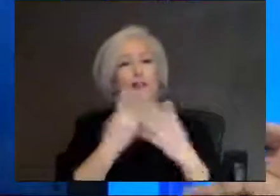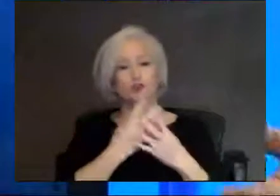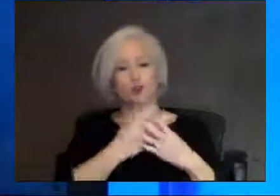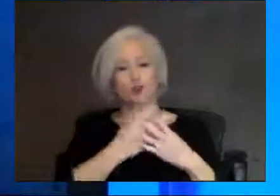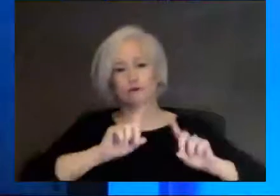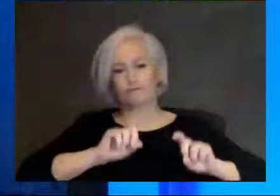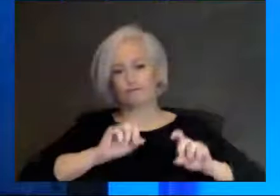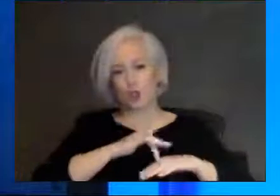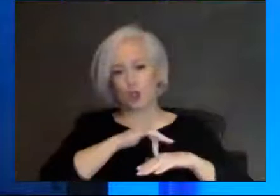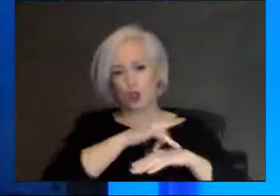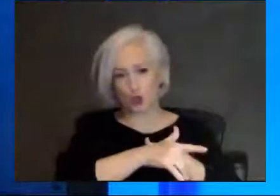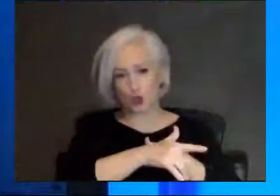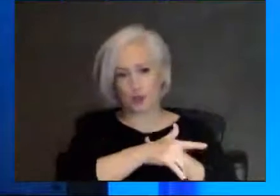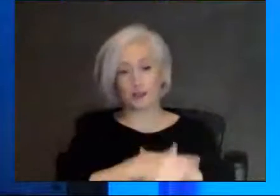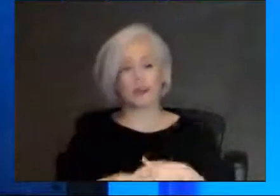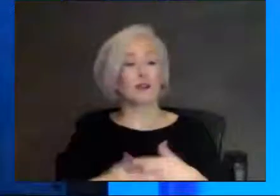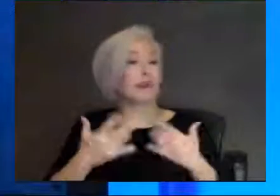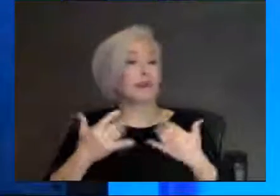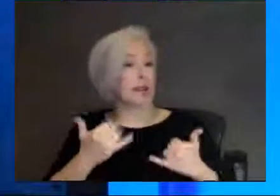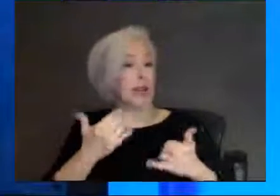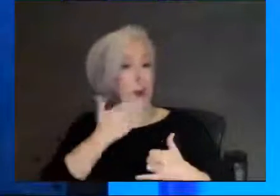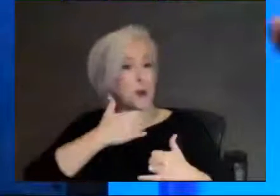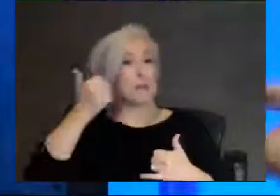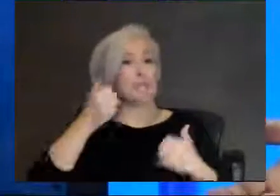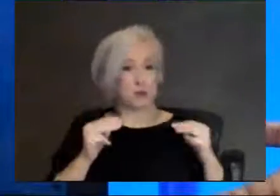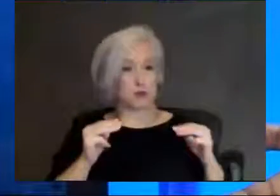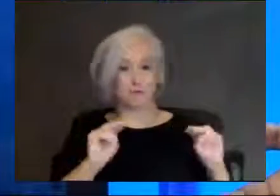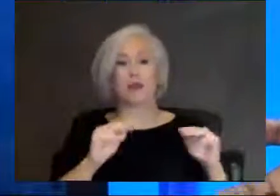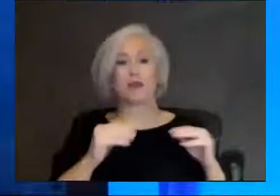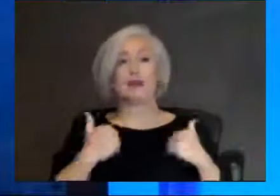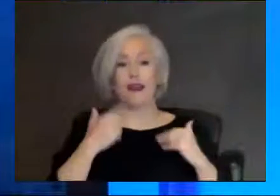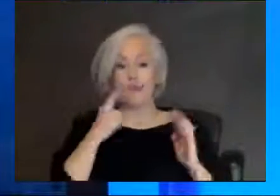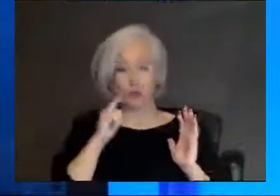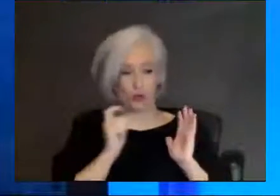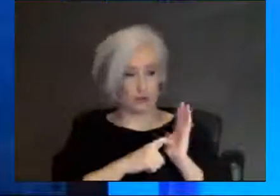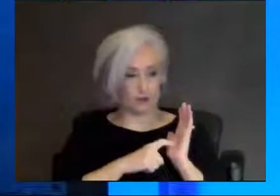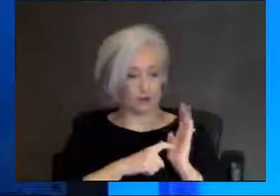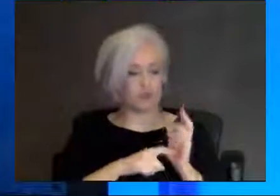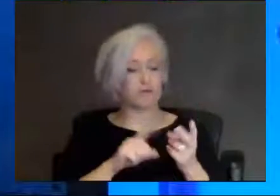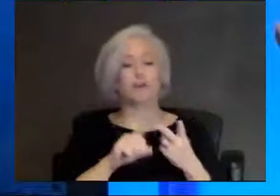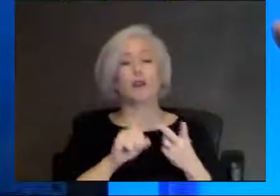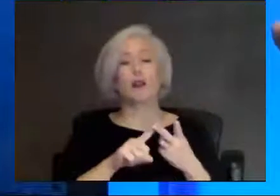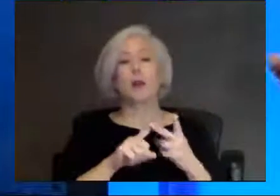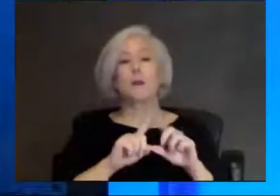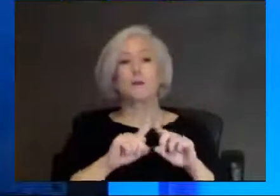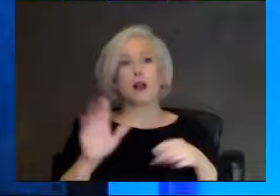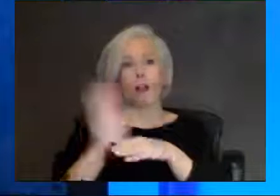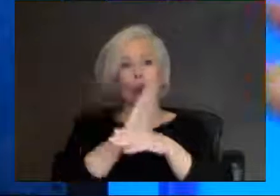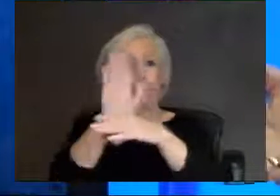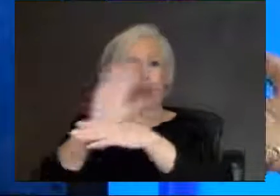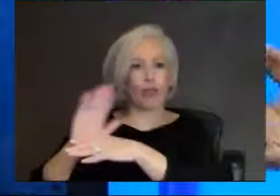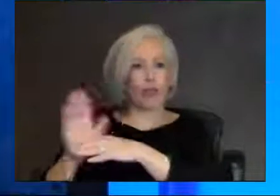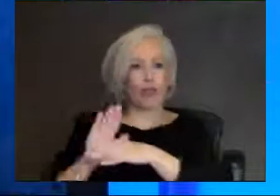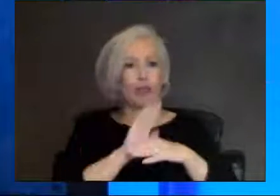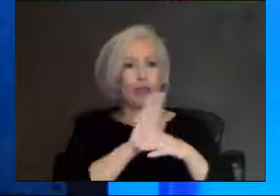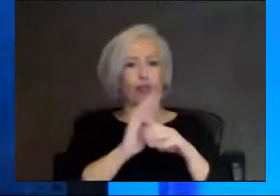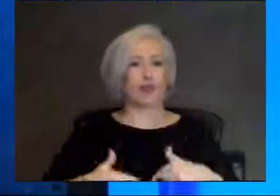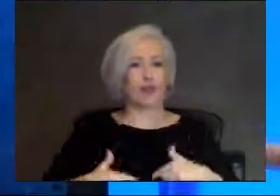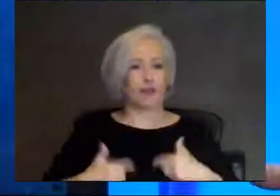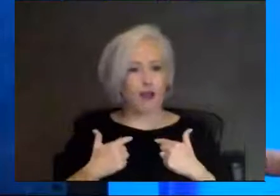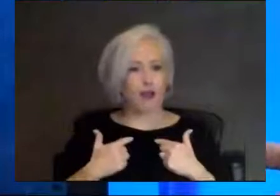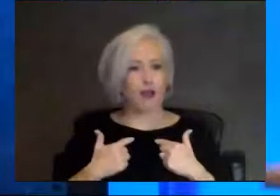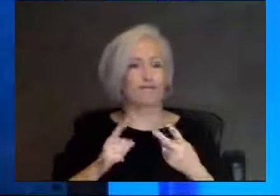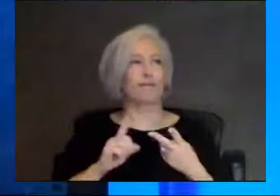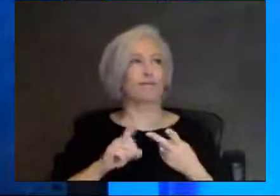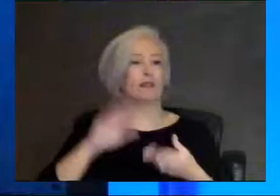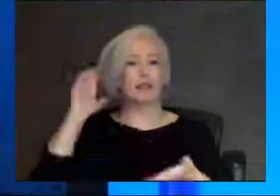better methods now to detect colon cancer. We have hectic lifestyle. We have less sleep. We have